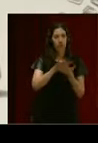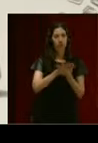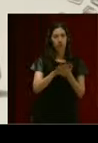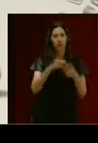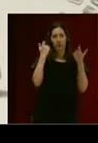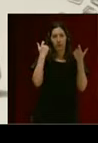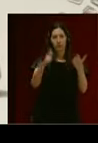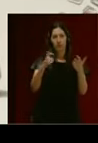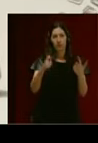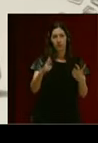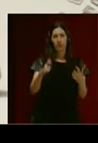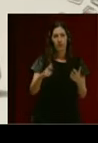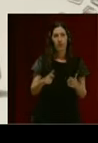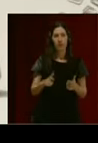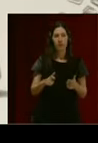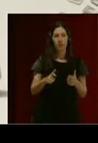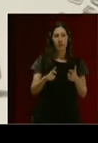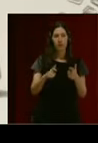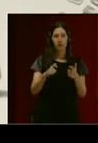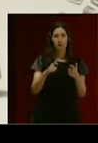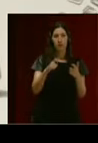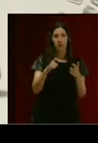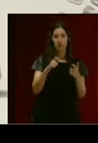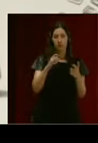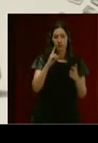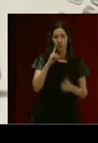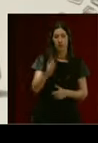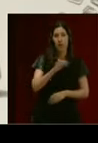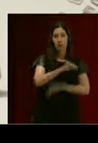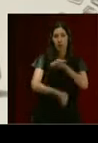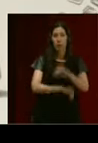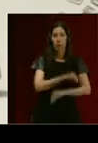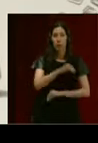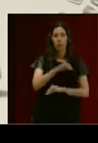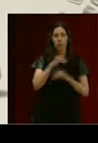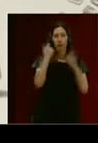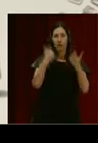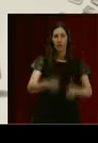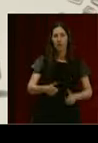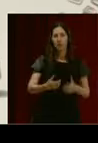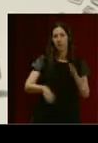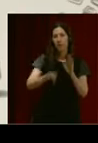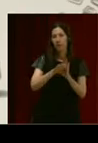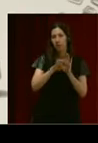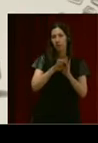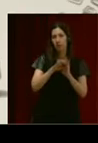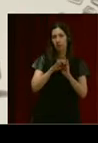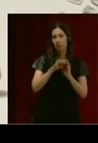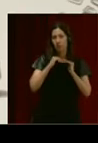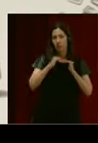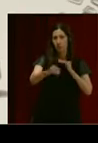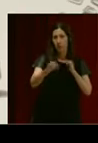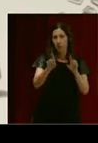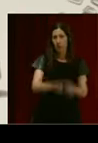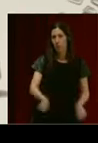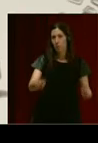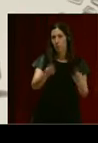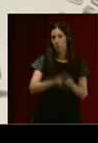And now, as for the classification, we use